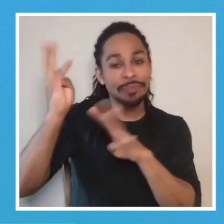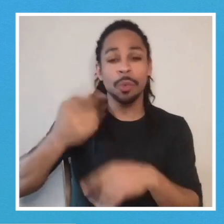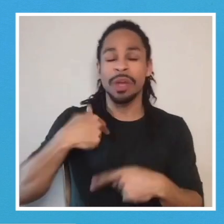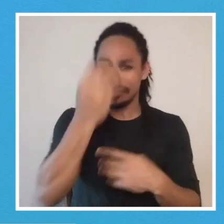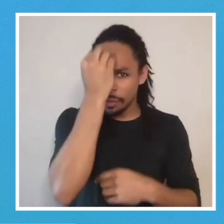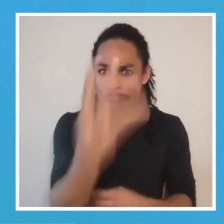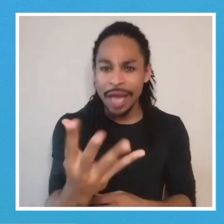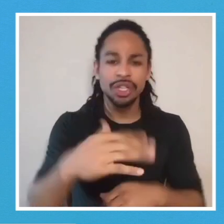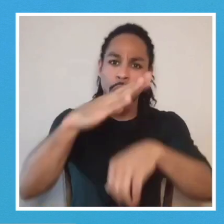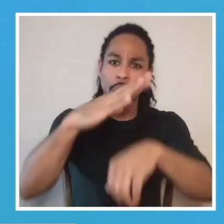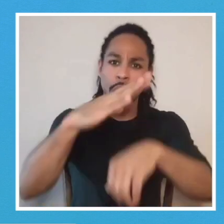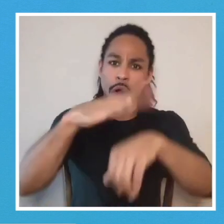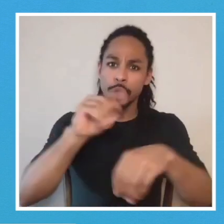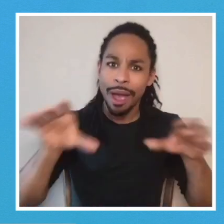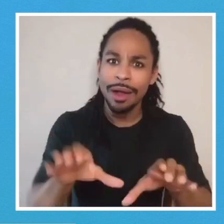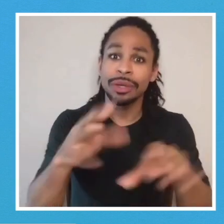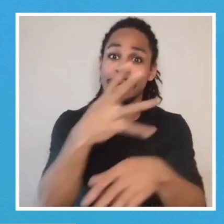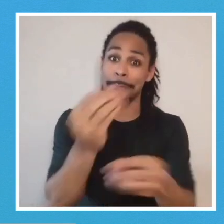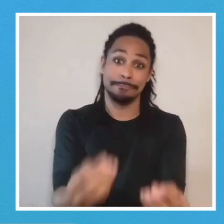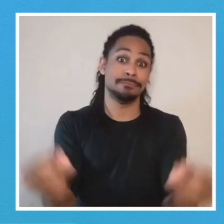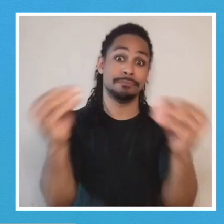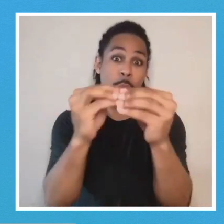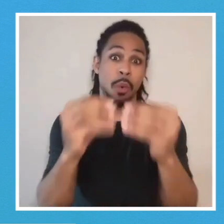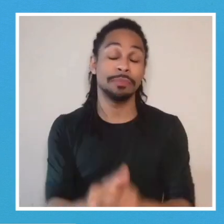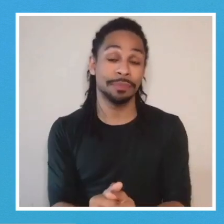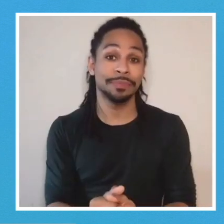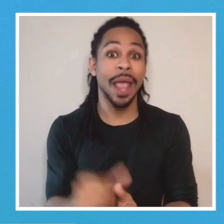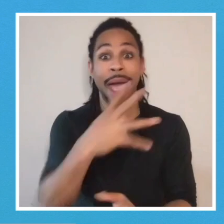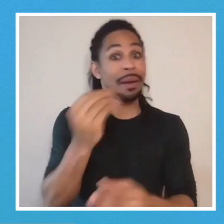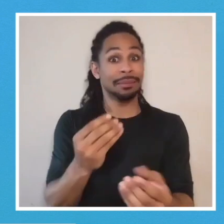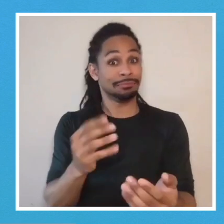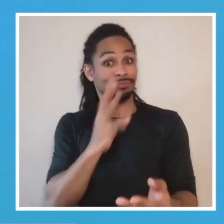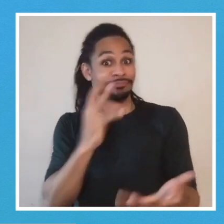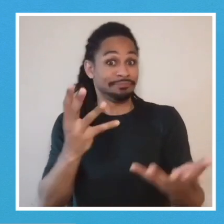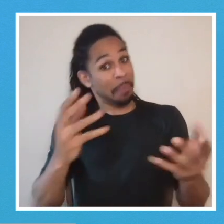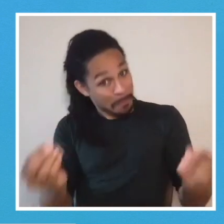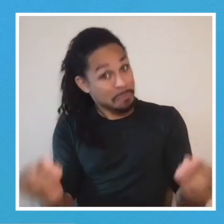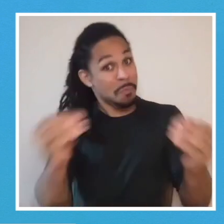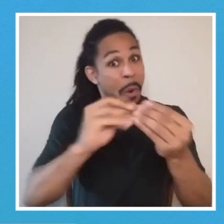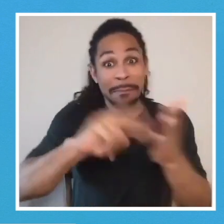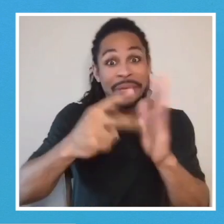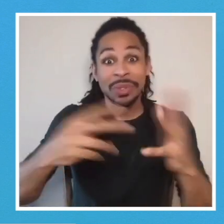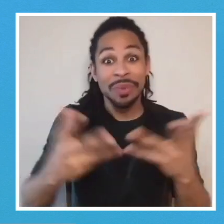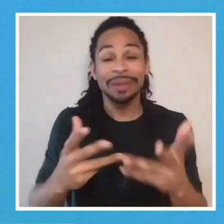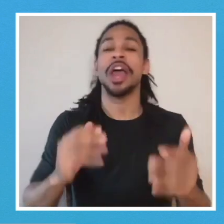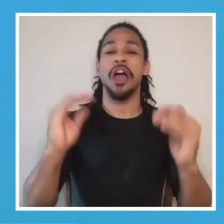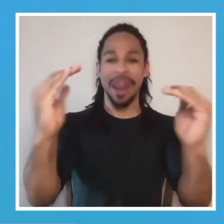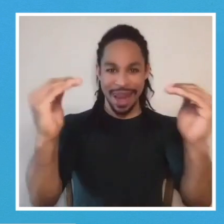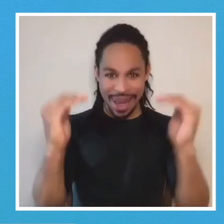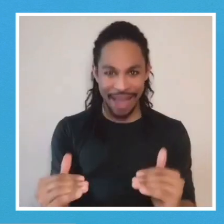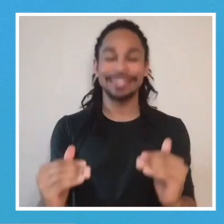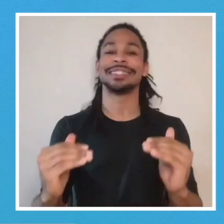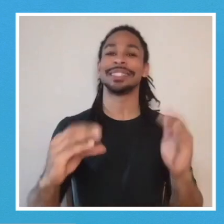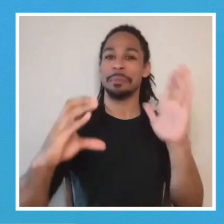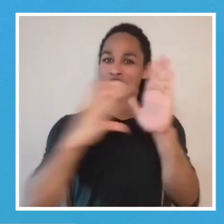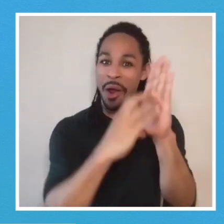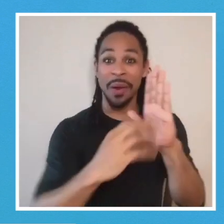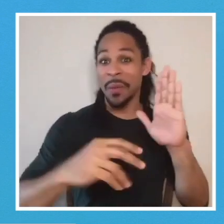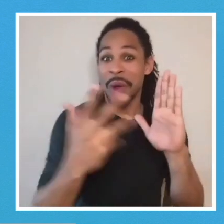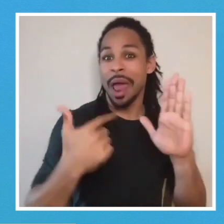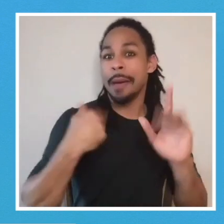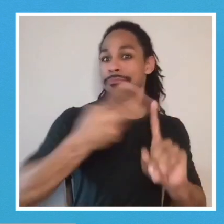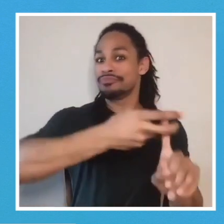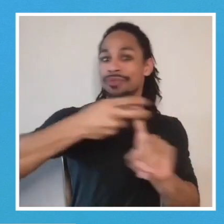to action, and more. And speaking of more, let's get right into our next segment because I'm bringing on a